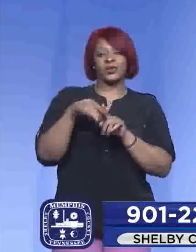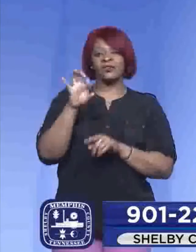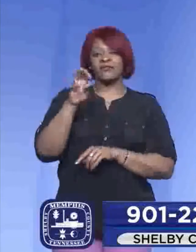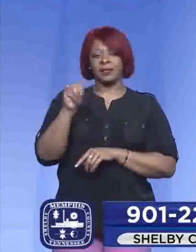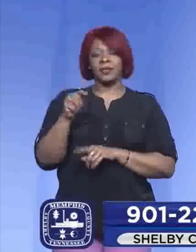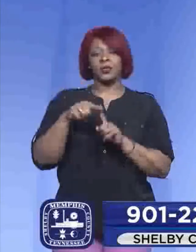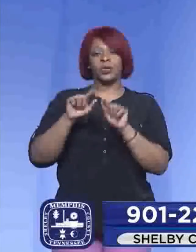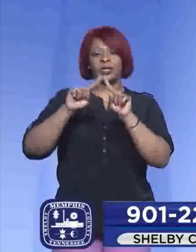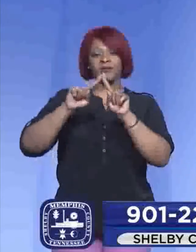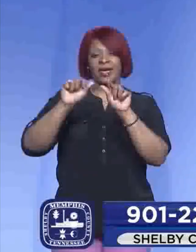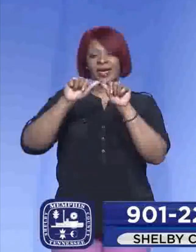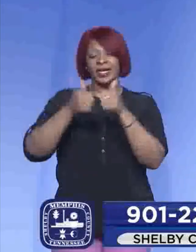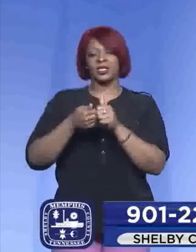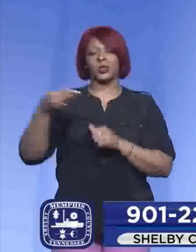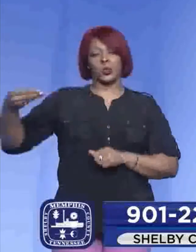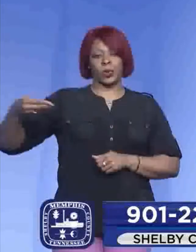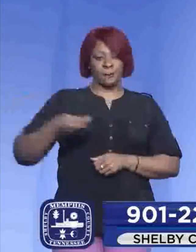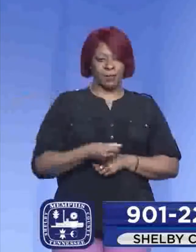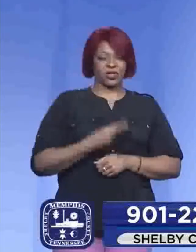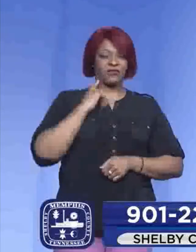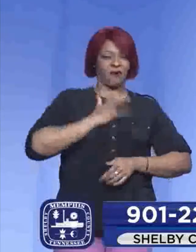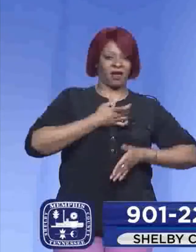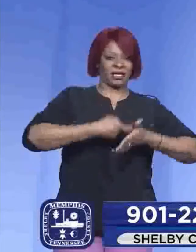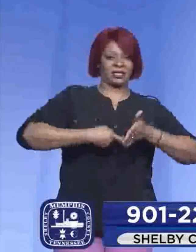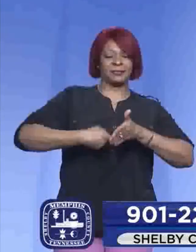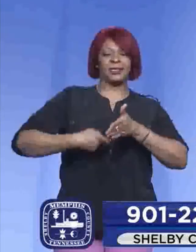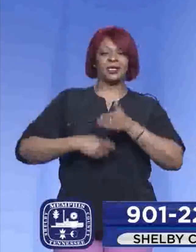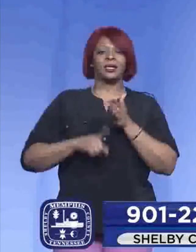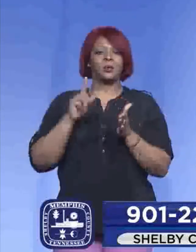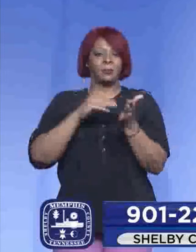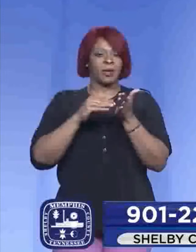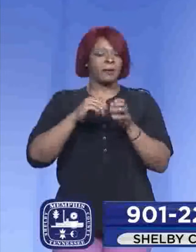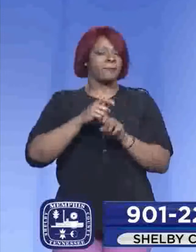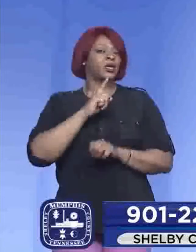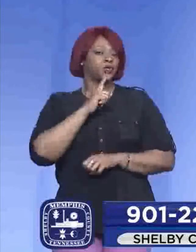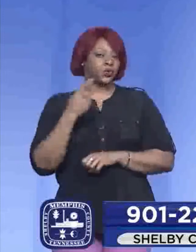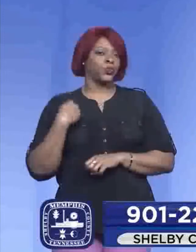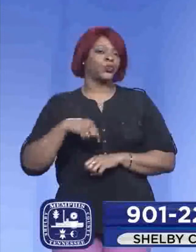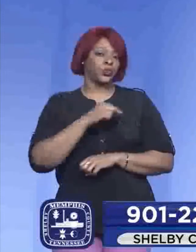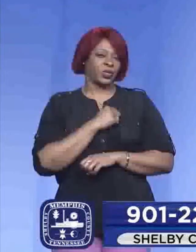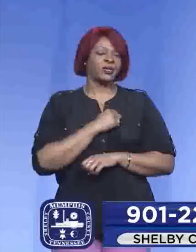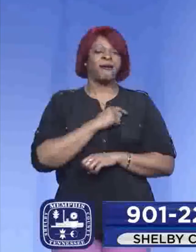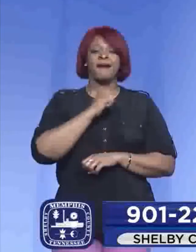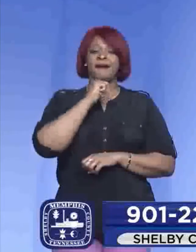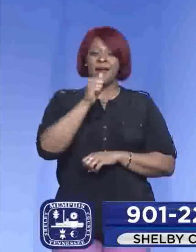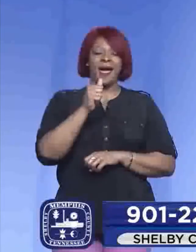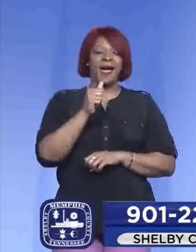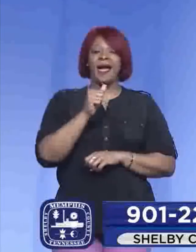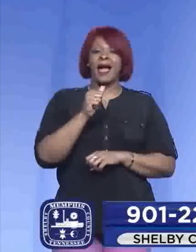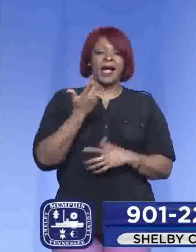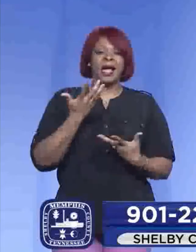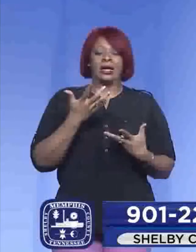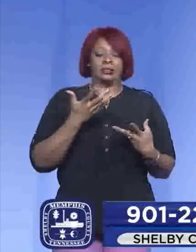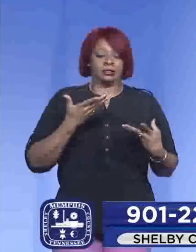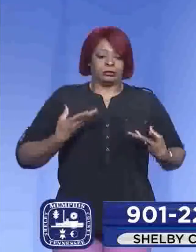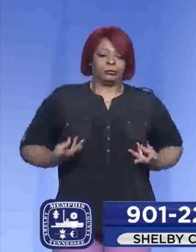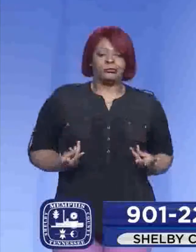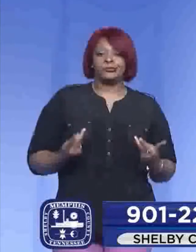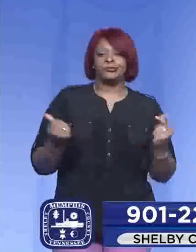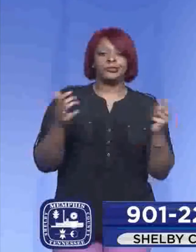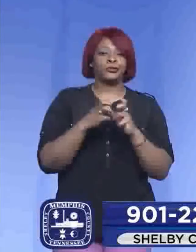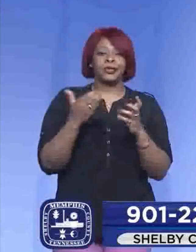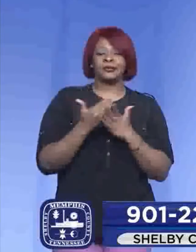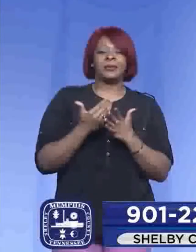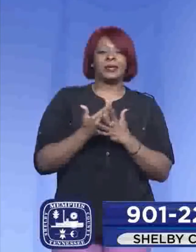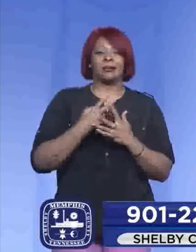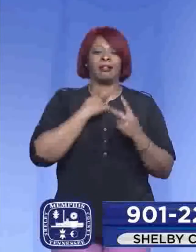those agencies for reimbursement. Certainly the $1 million will make sure that we are not cash flow constrained, so that we have